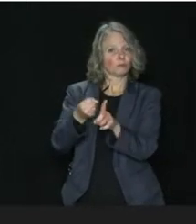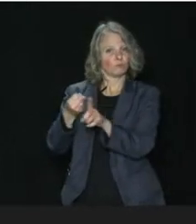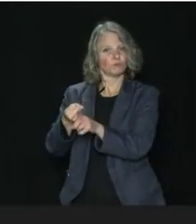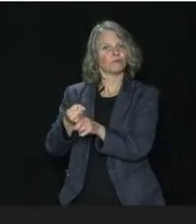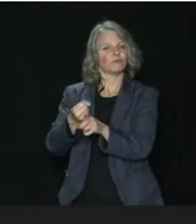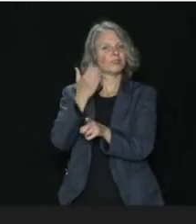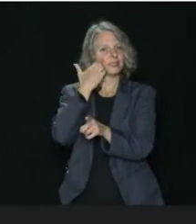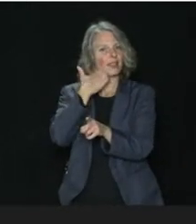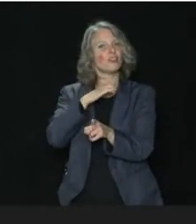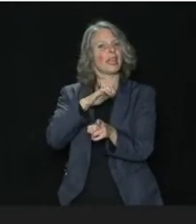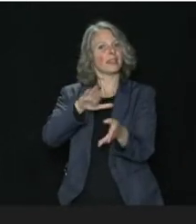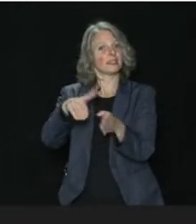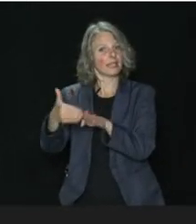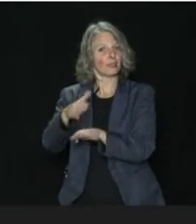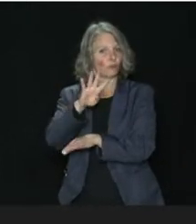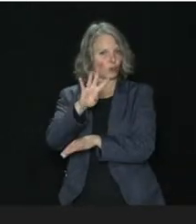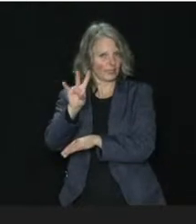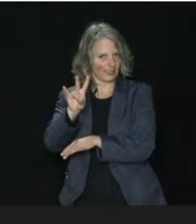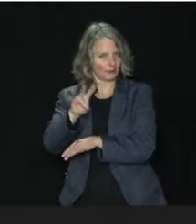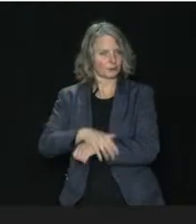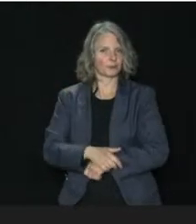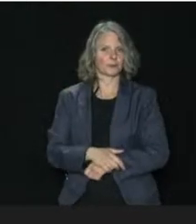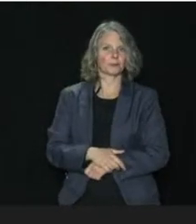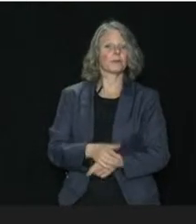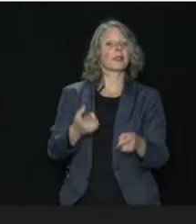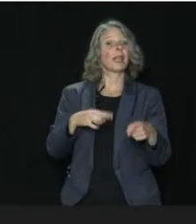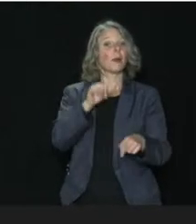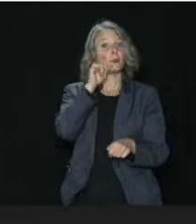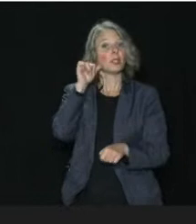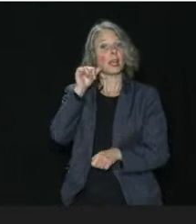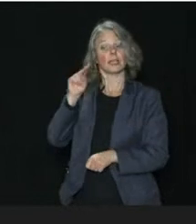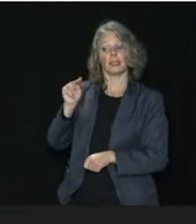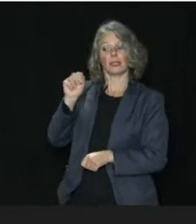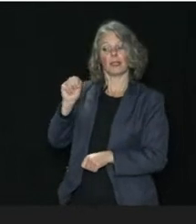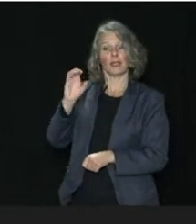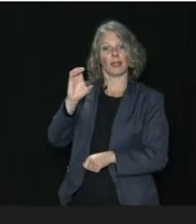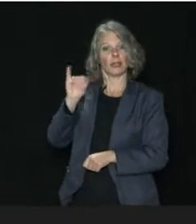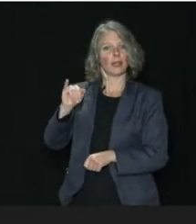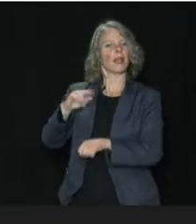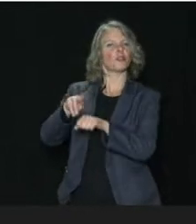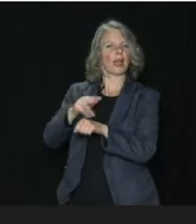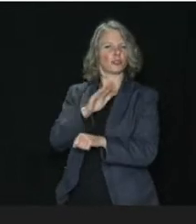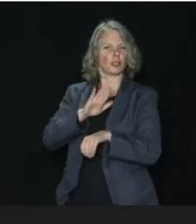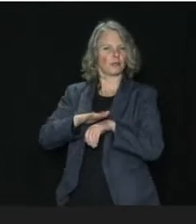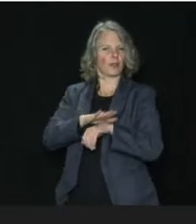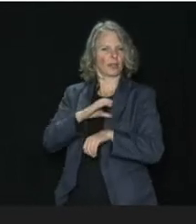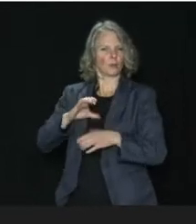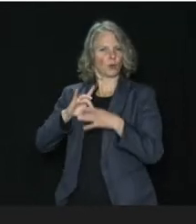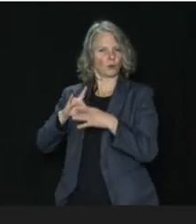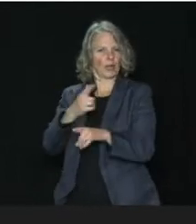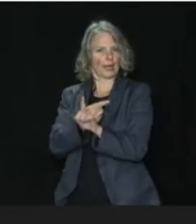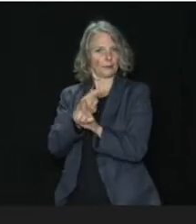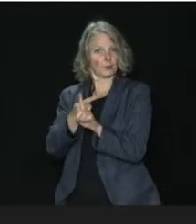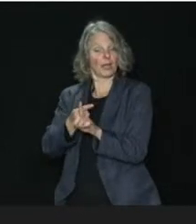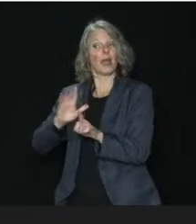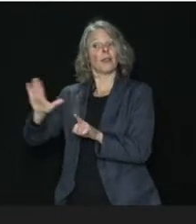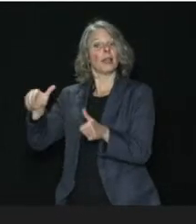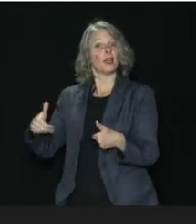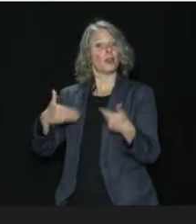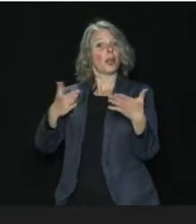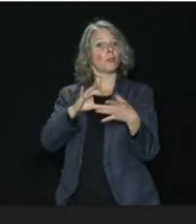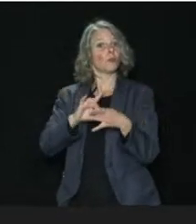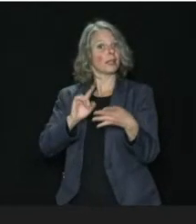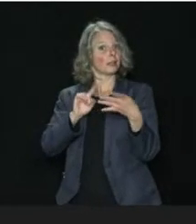daily. Yesterday, the National Advisory Committee on Immunization updated its recommendations on the use of